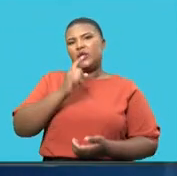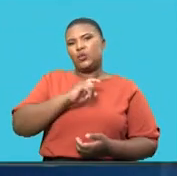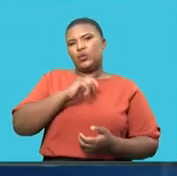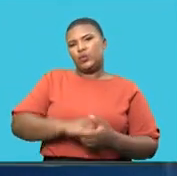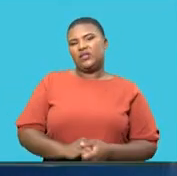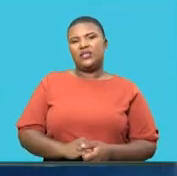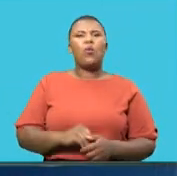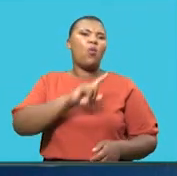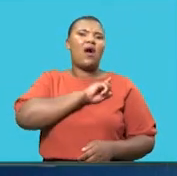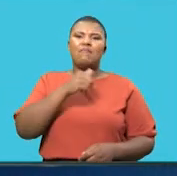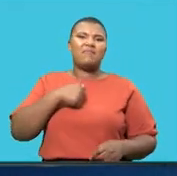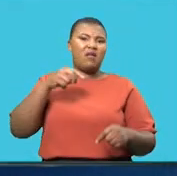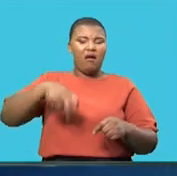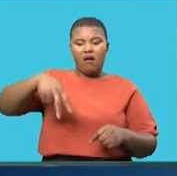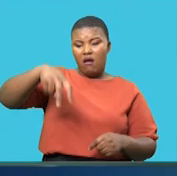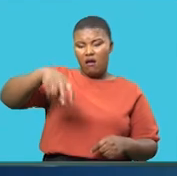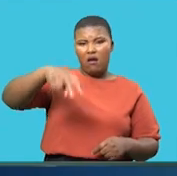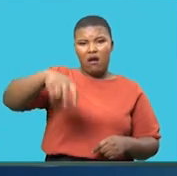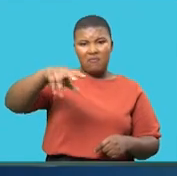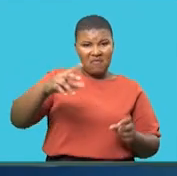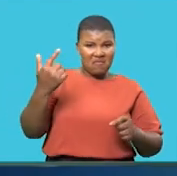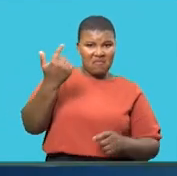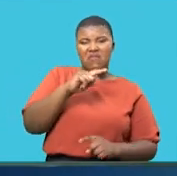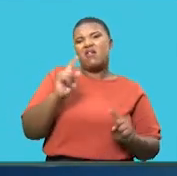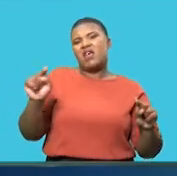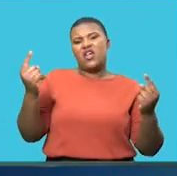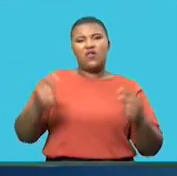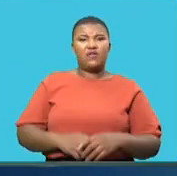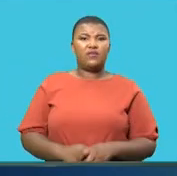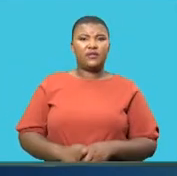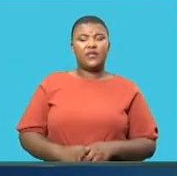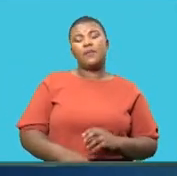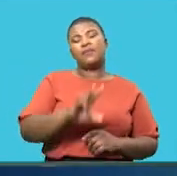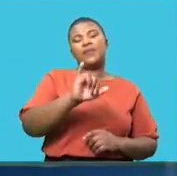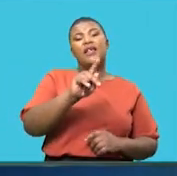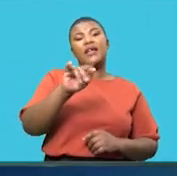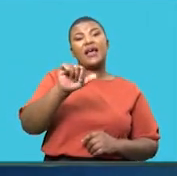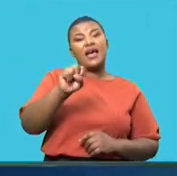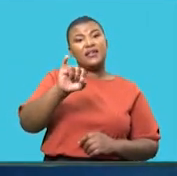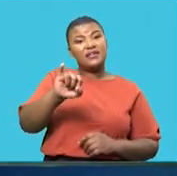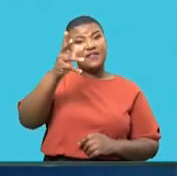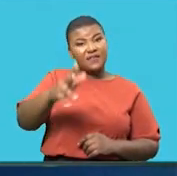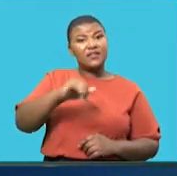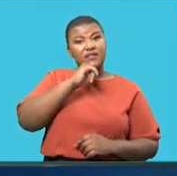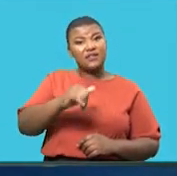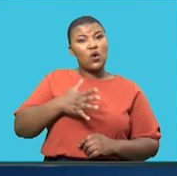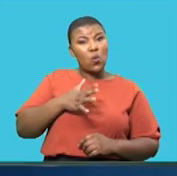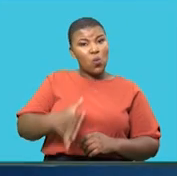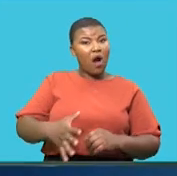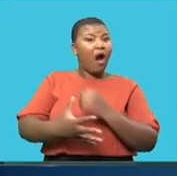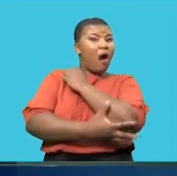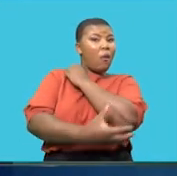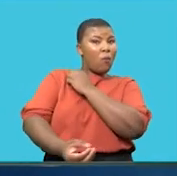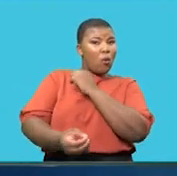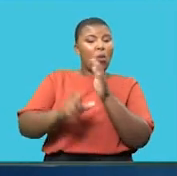Angikhona ukuhamba kahle. Kasihiro Foundation it is bophezele kwenzeni ngcono izimpilo zabantu abeswele